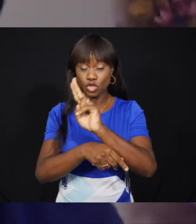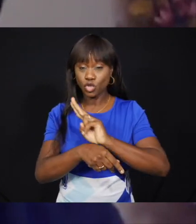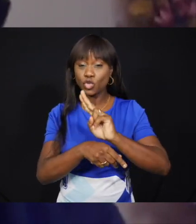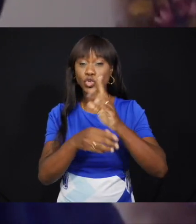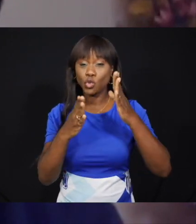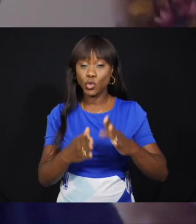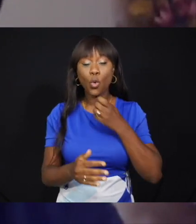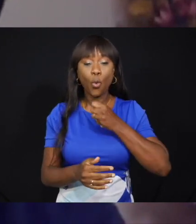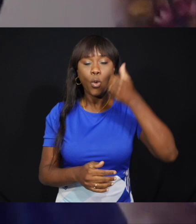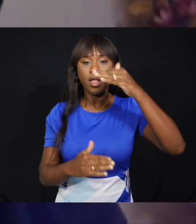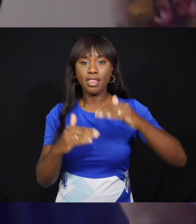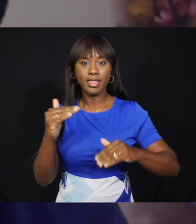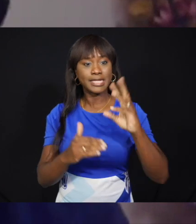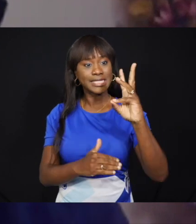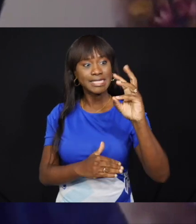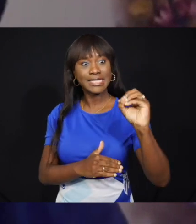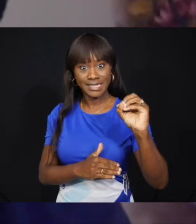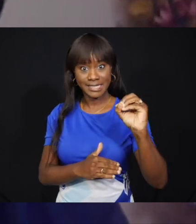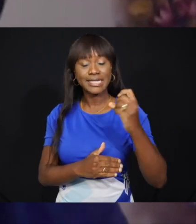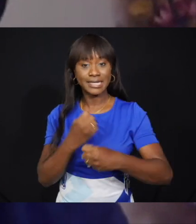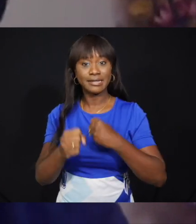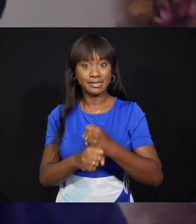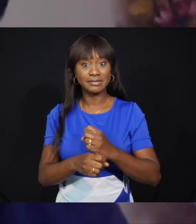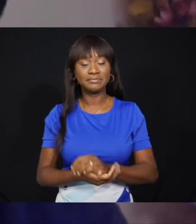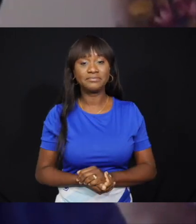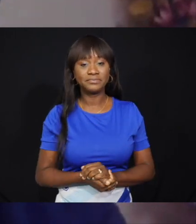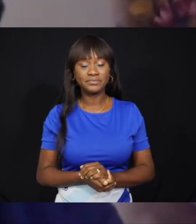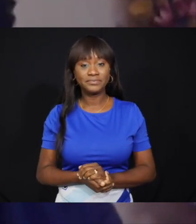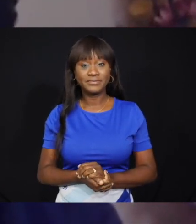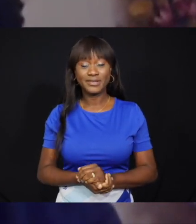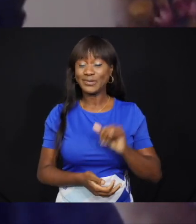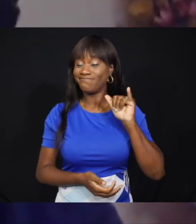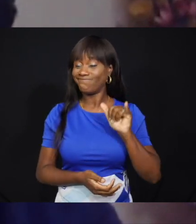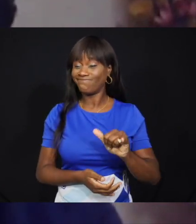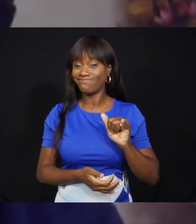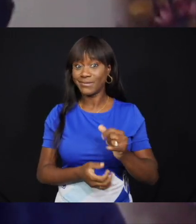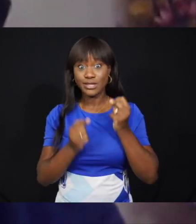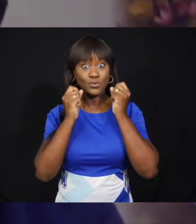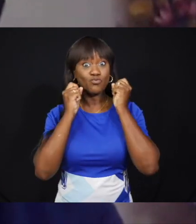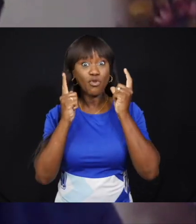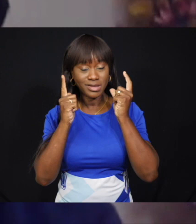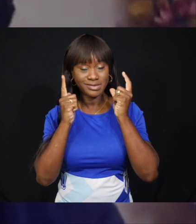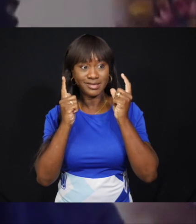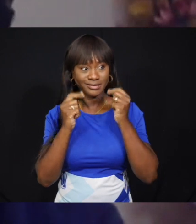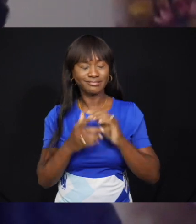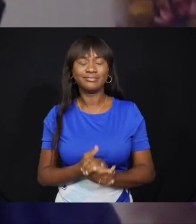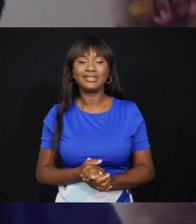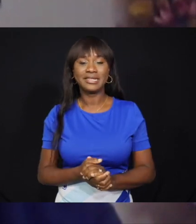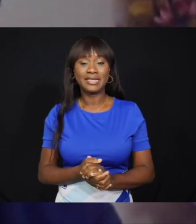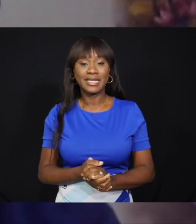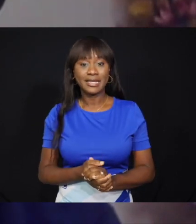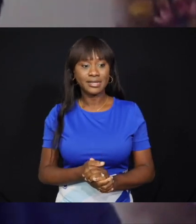employment with the government. And you will not believe, we actually have 50 users that are over the age